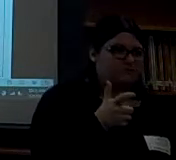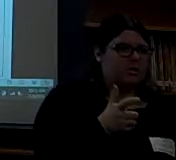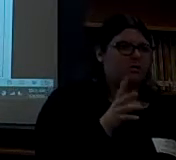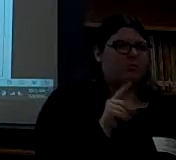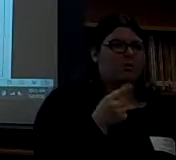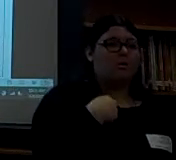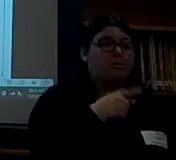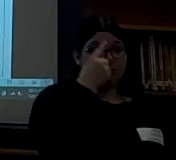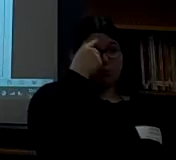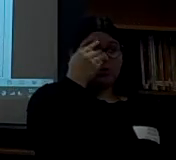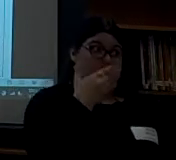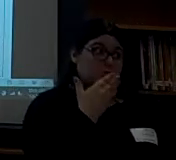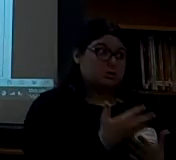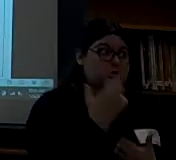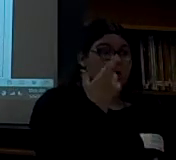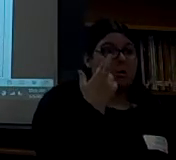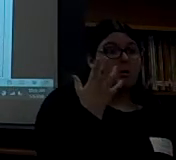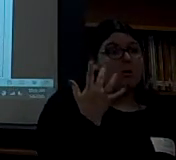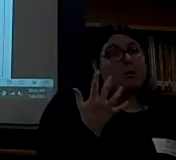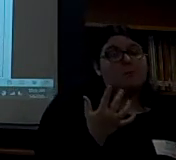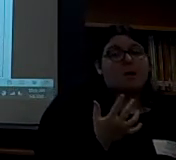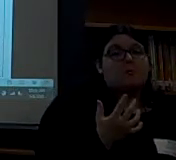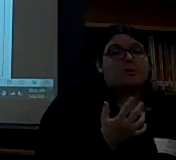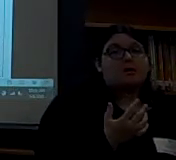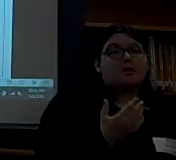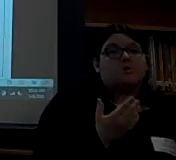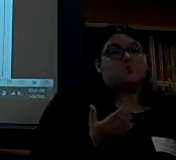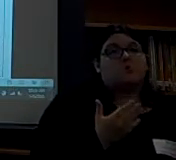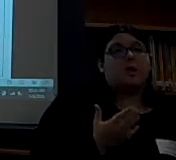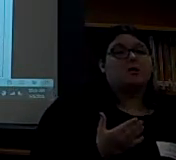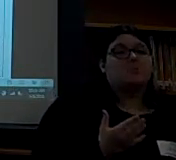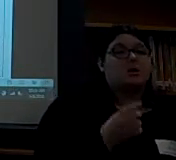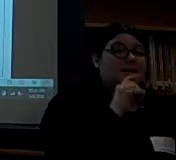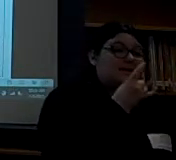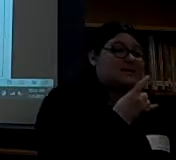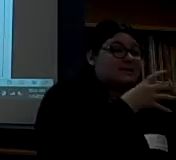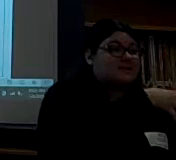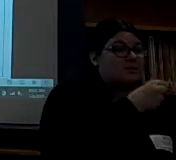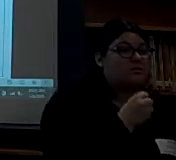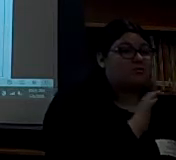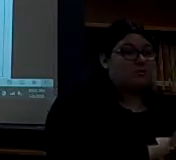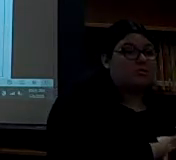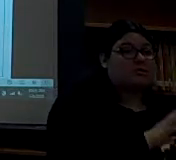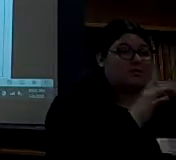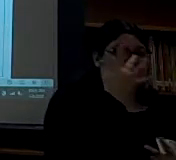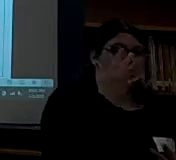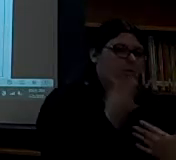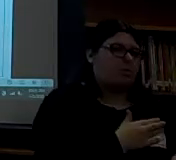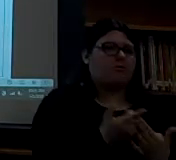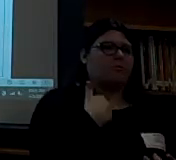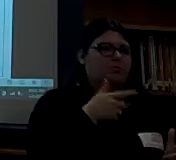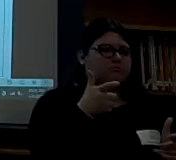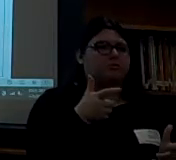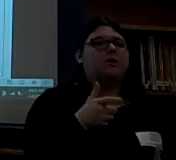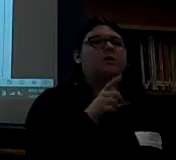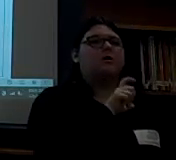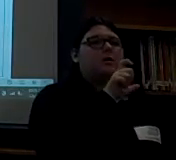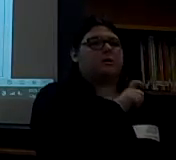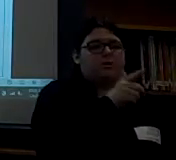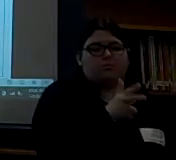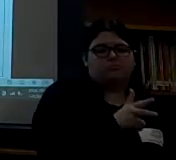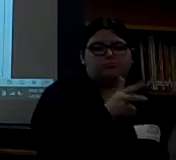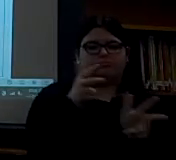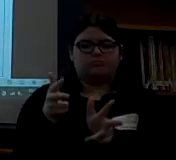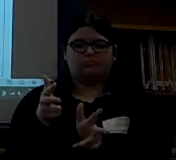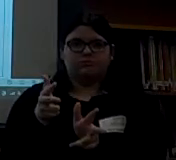for what we thought was a decent reason. Maybe we're getting our kids from school and they're sick, whatever. We're speeding. And that cop, that police